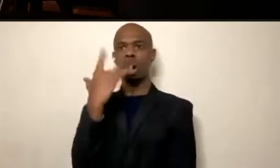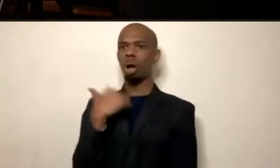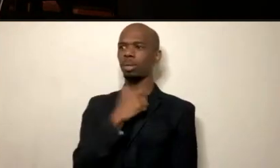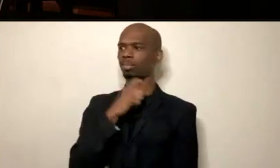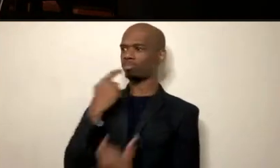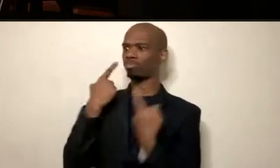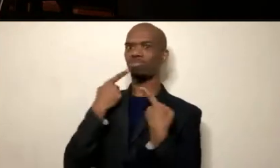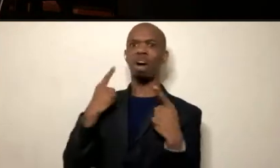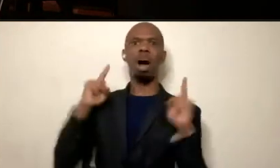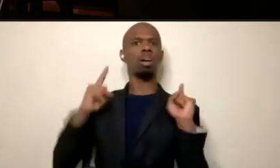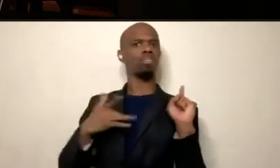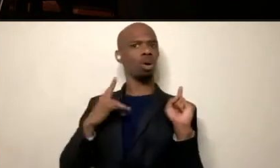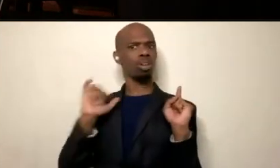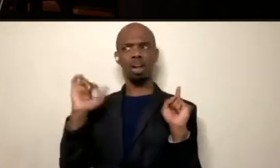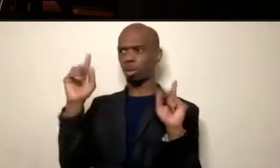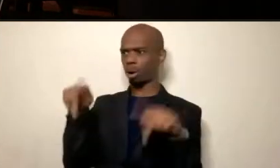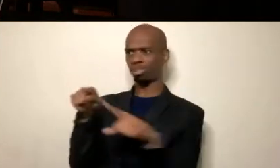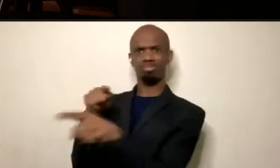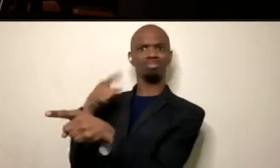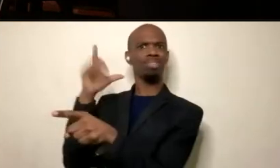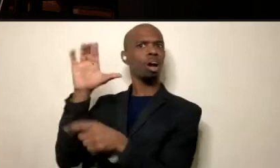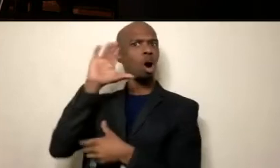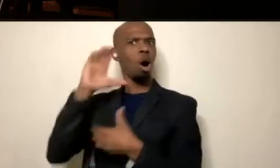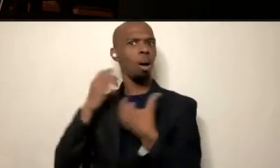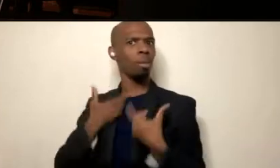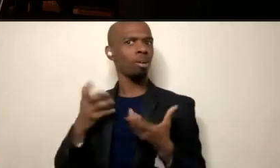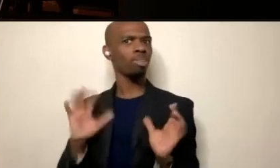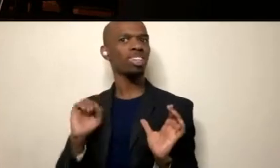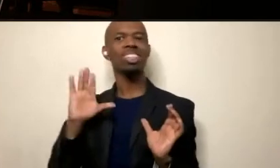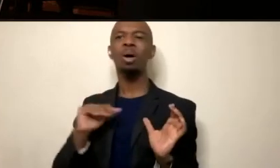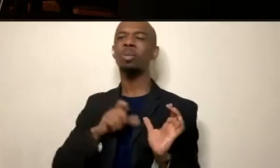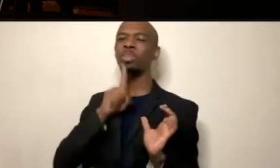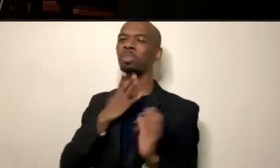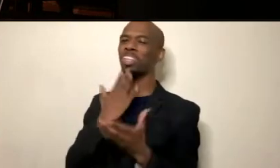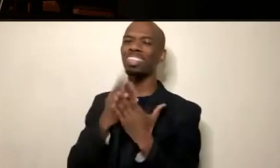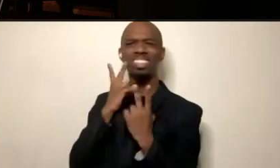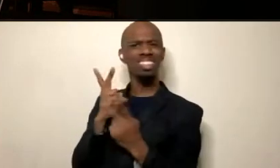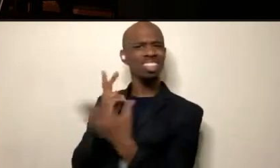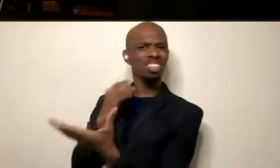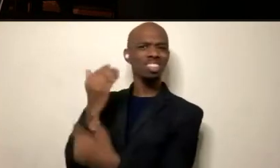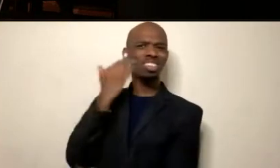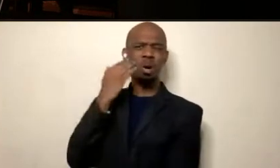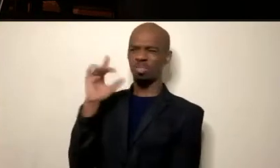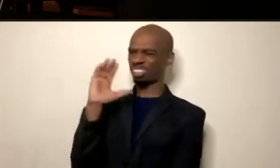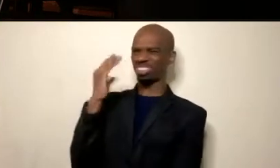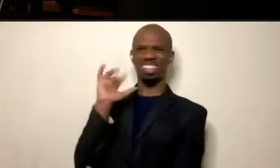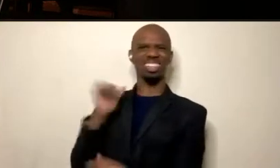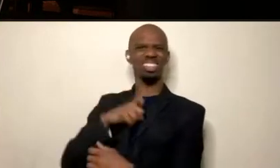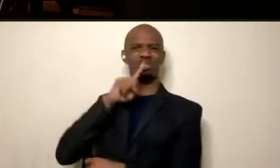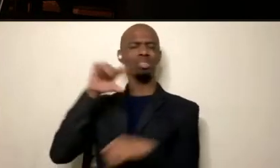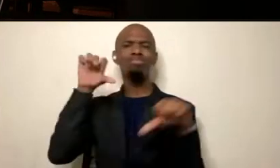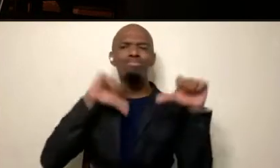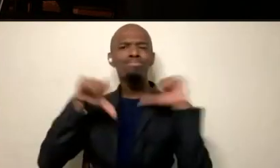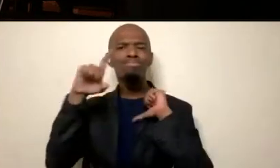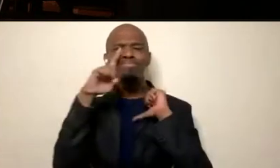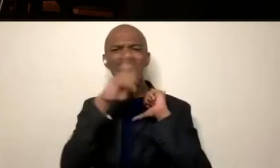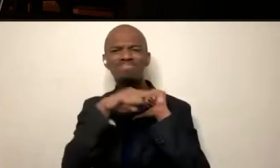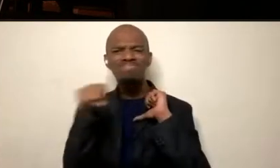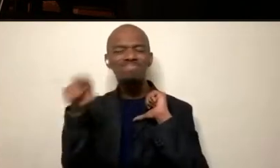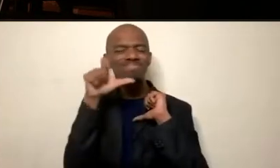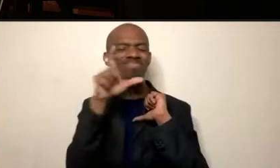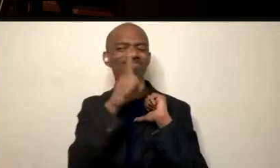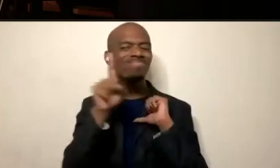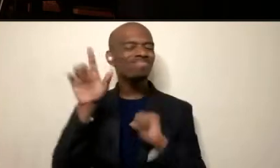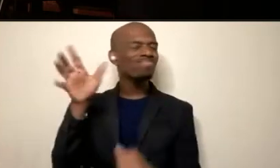you. It's just good to see you, even if it's so science fiction. You know, it's like so science